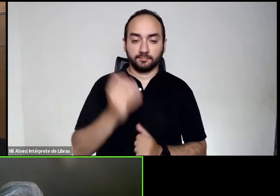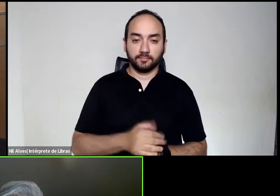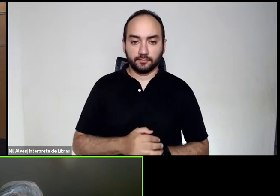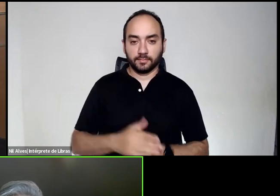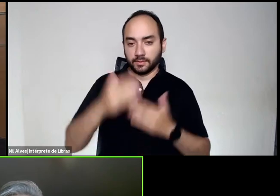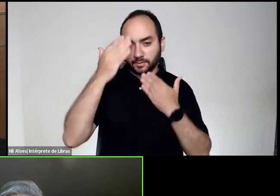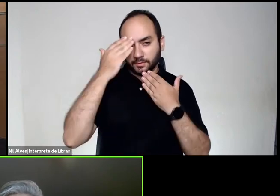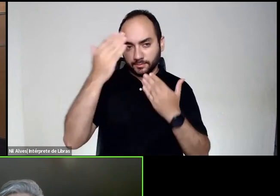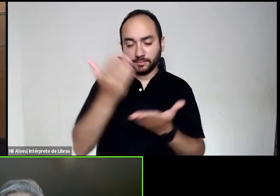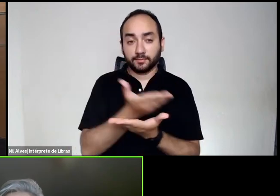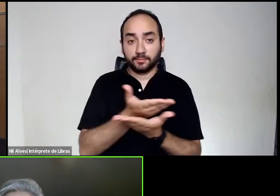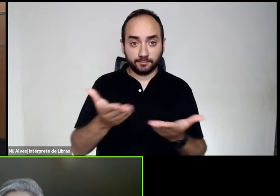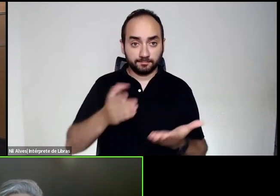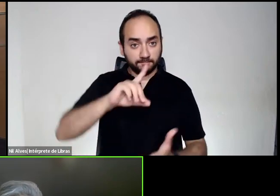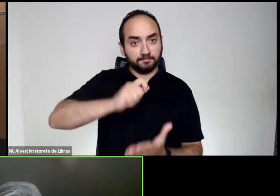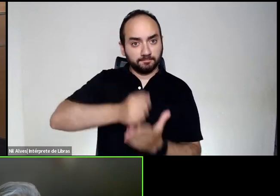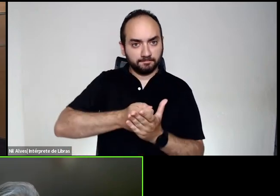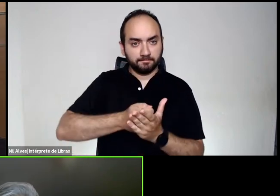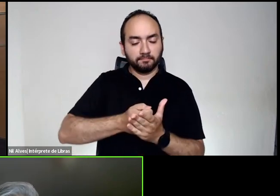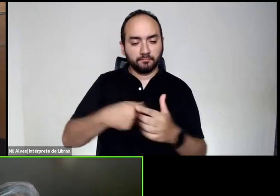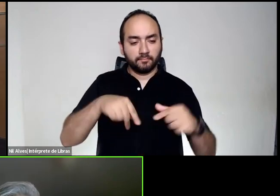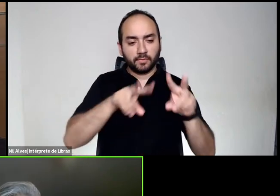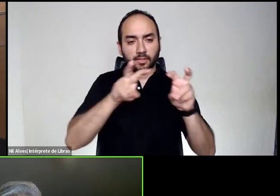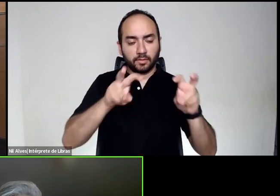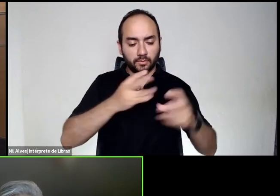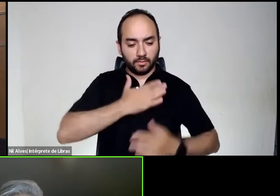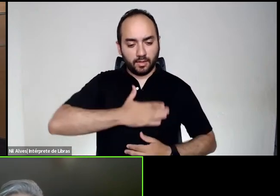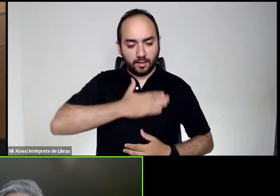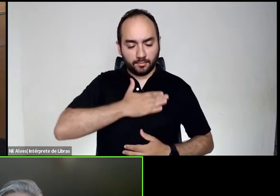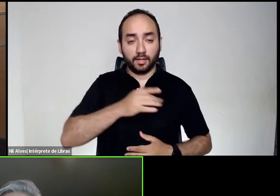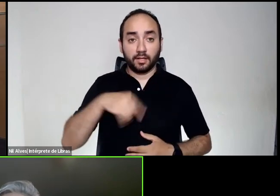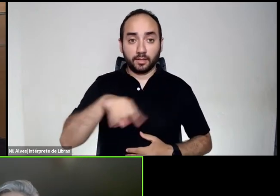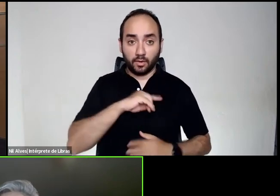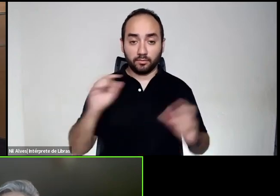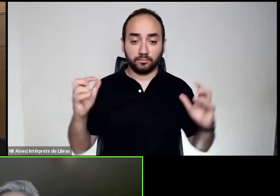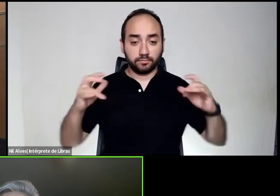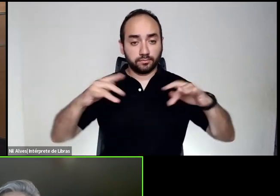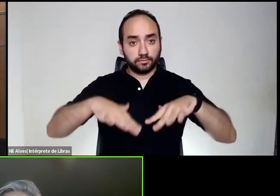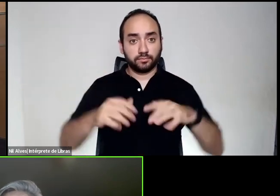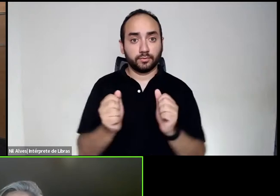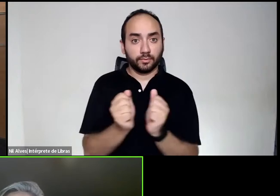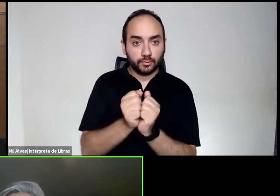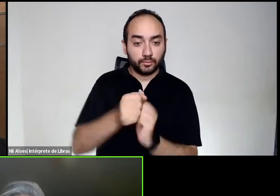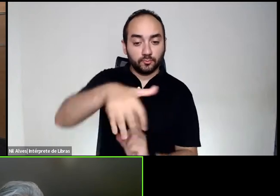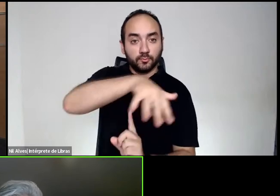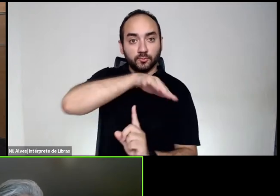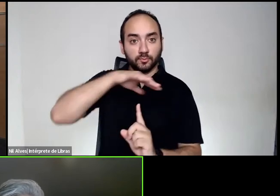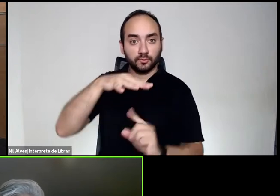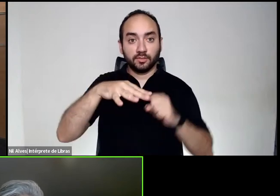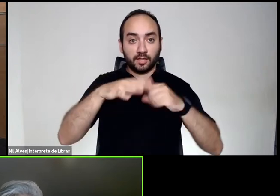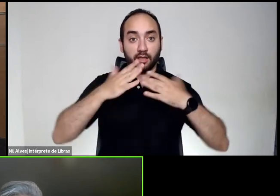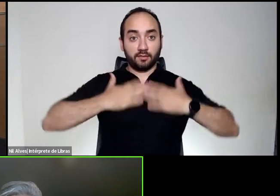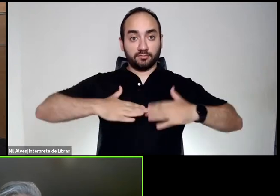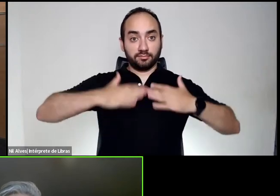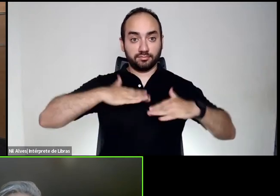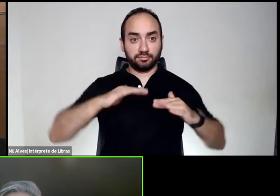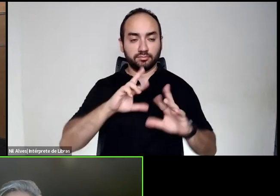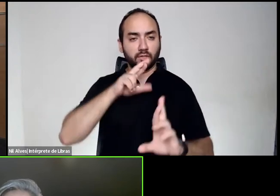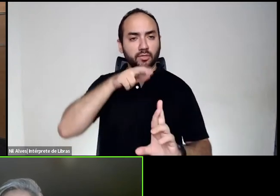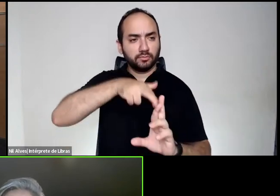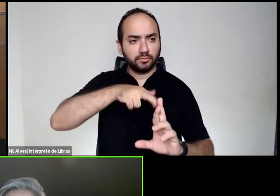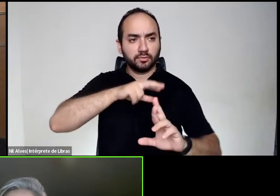to come together under the umbrella of leisure with representatives from all over the world.